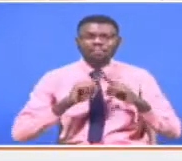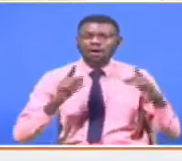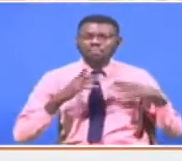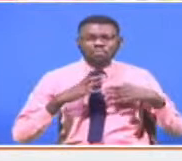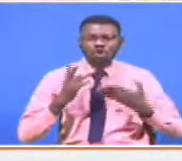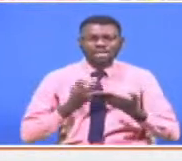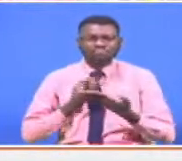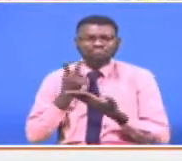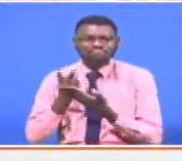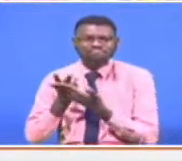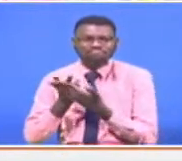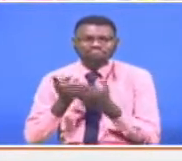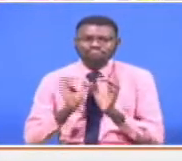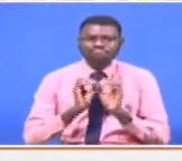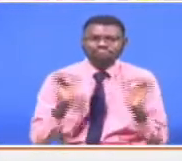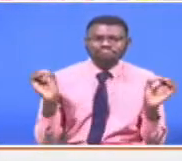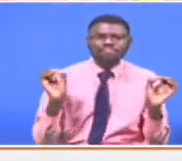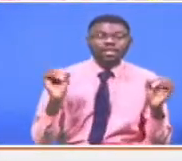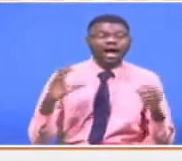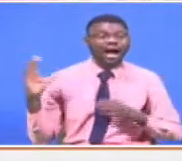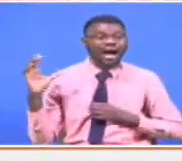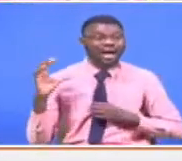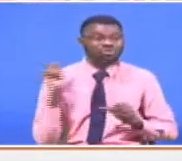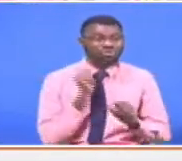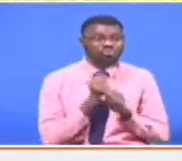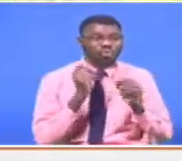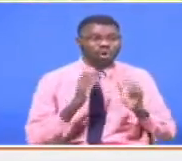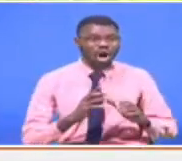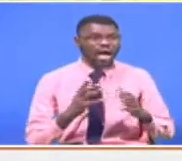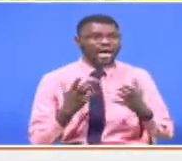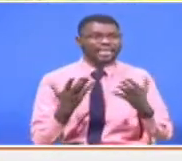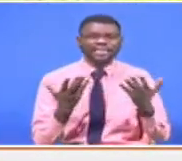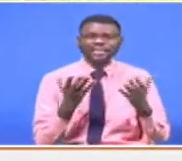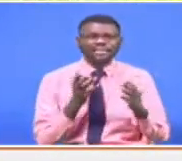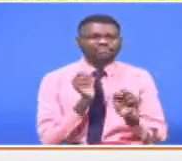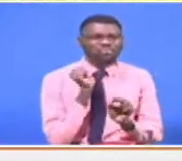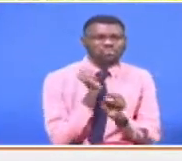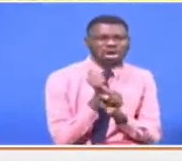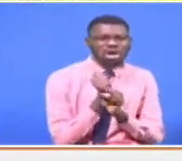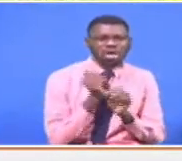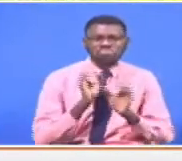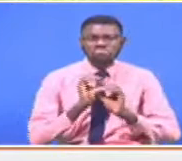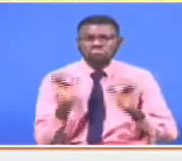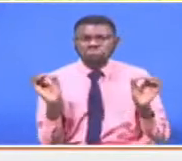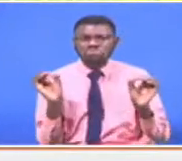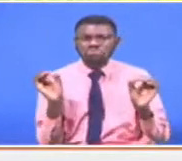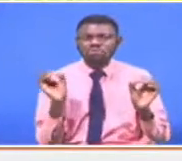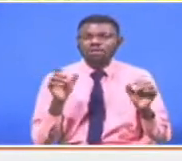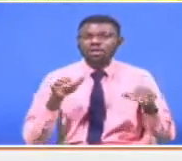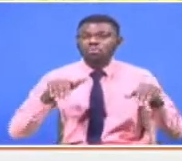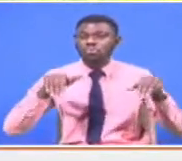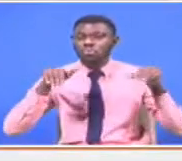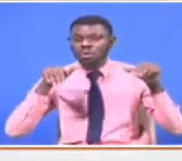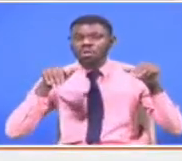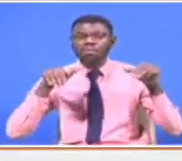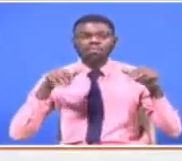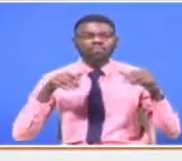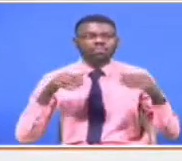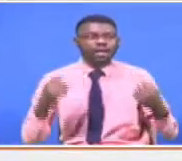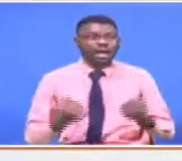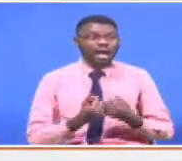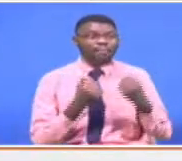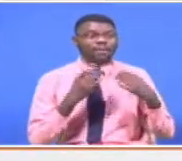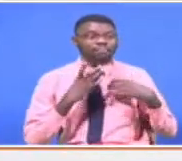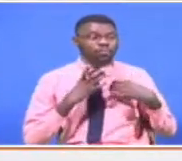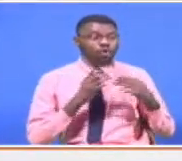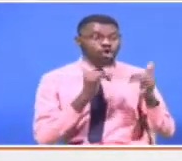ongoing. The casual employees that have crippled operations have been on standby just in case their replacements